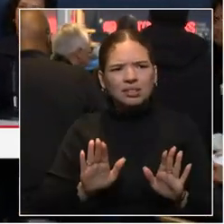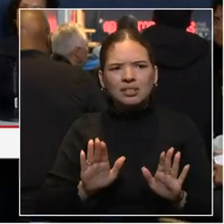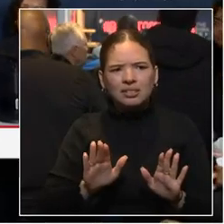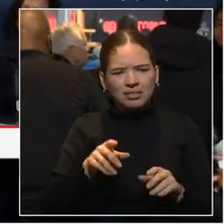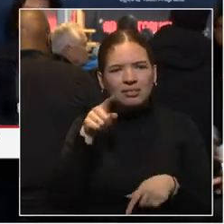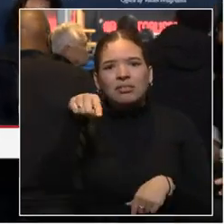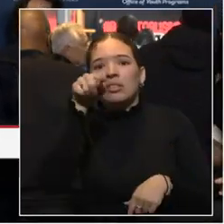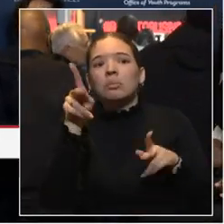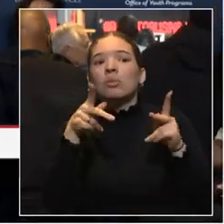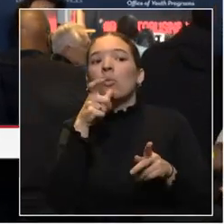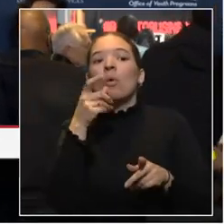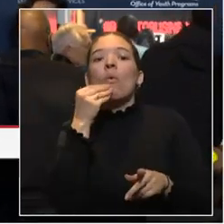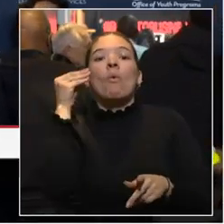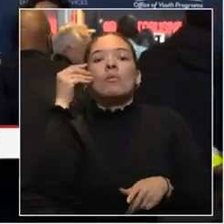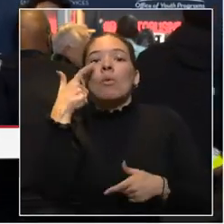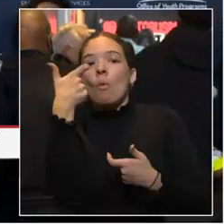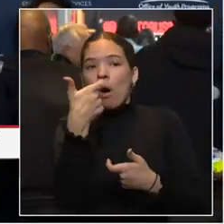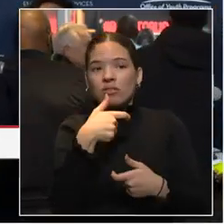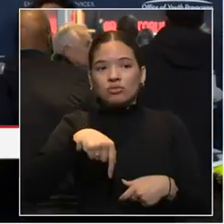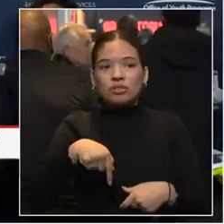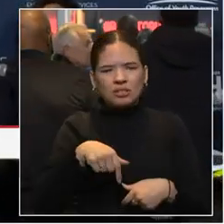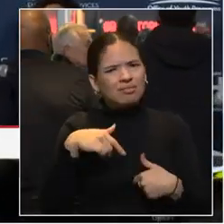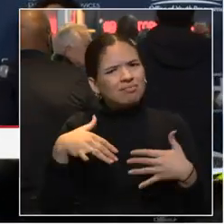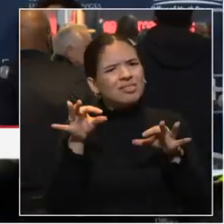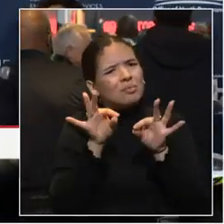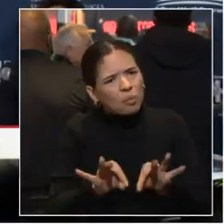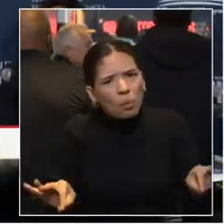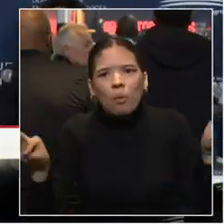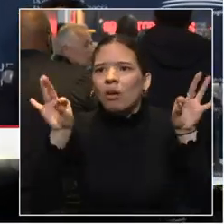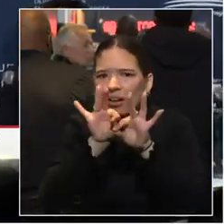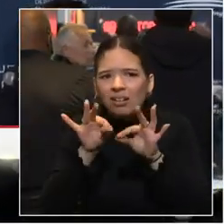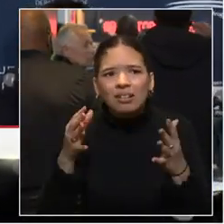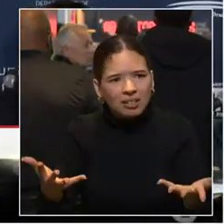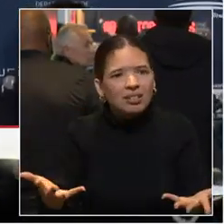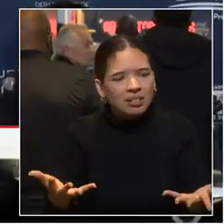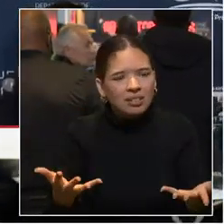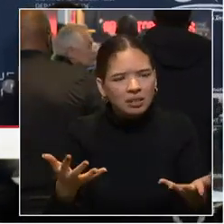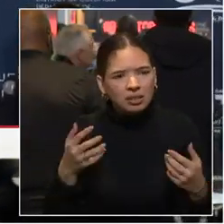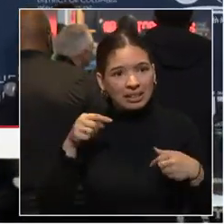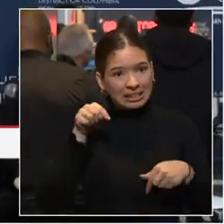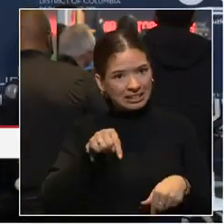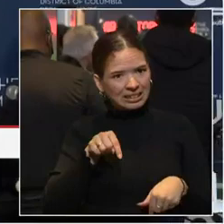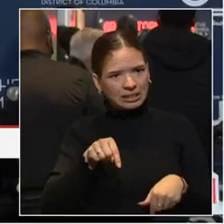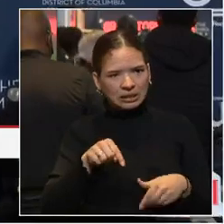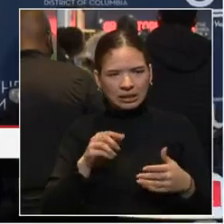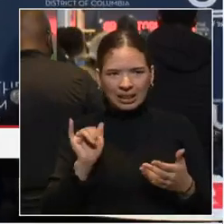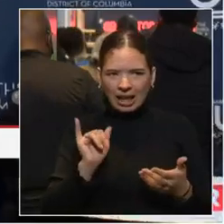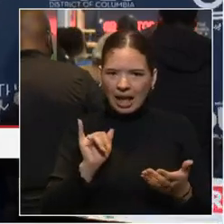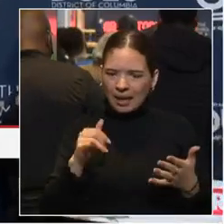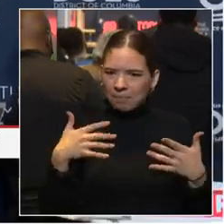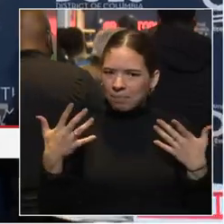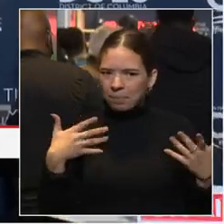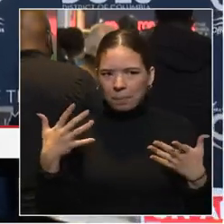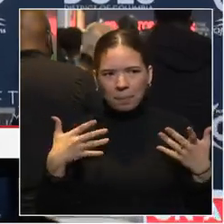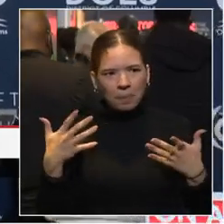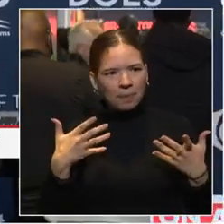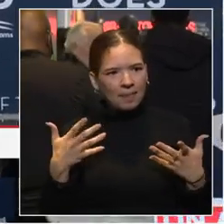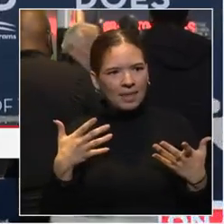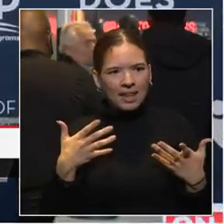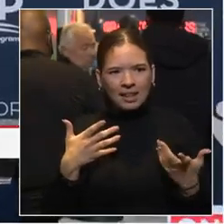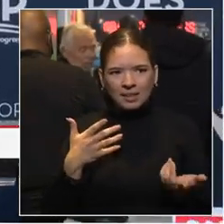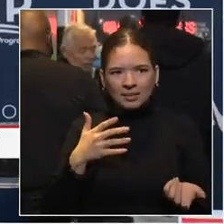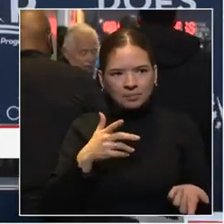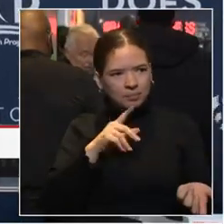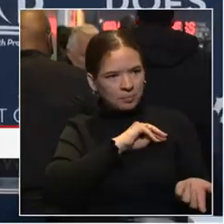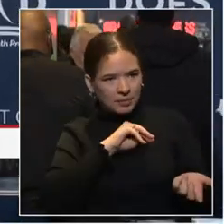why MBSYEP is important. This is why people like Cora Masters-Berry, myself, and many other adults will